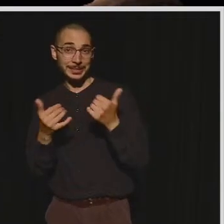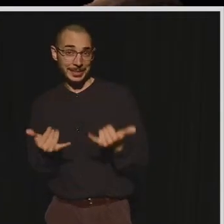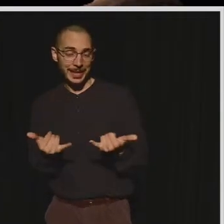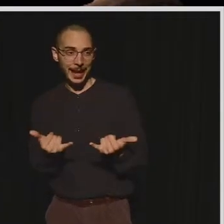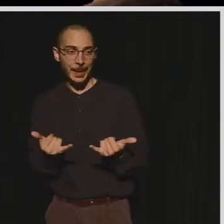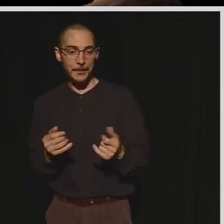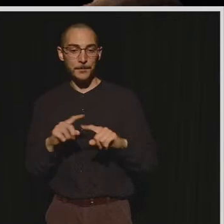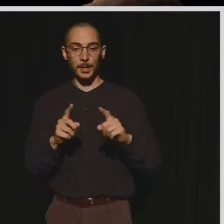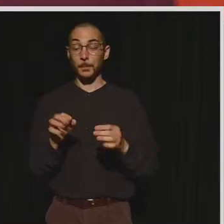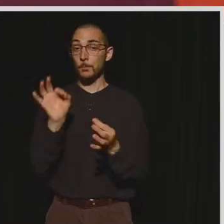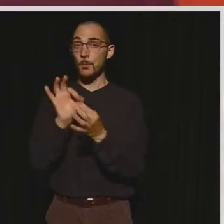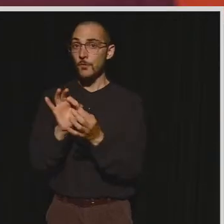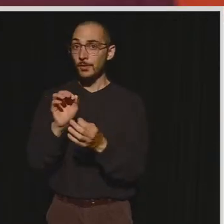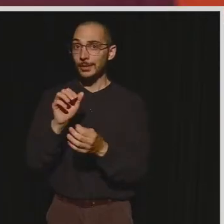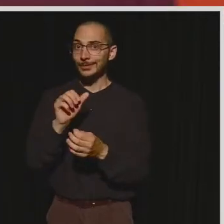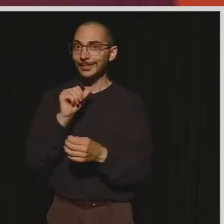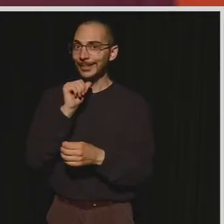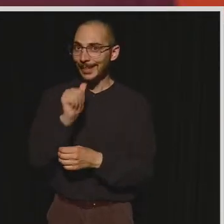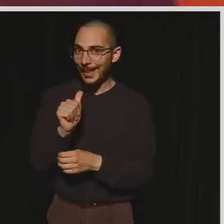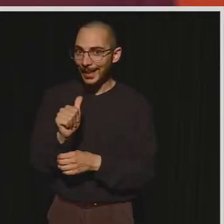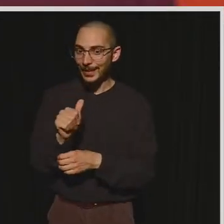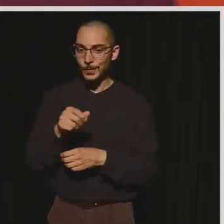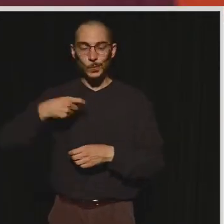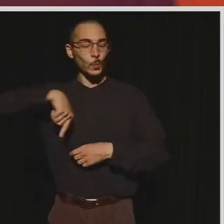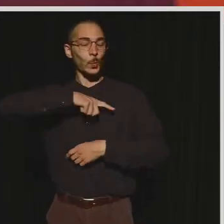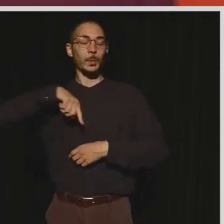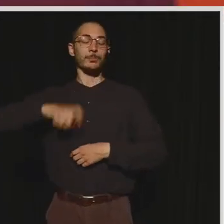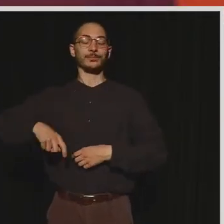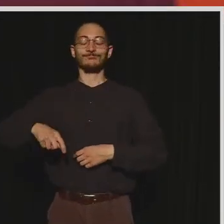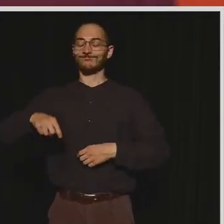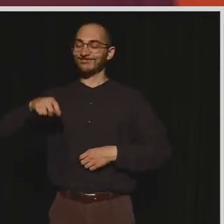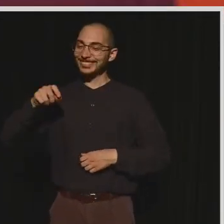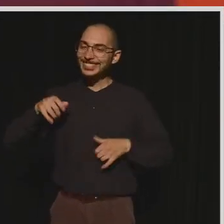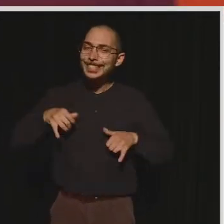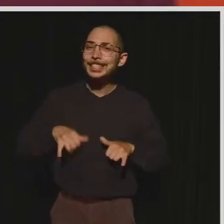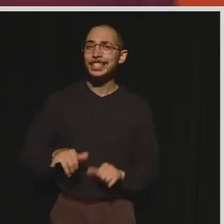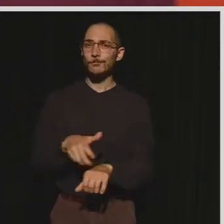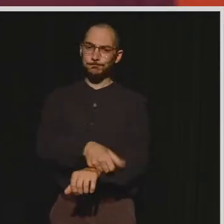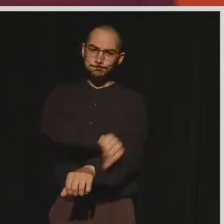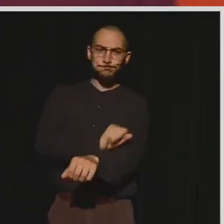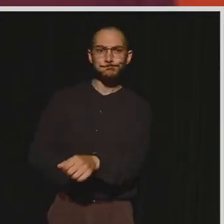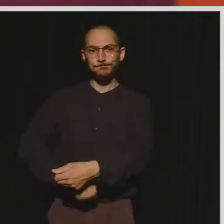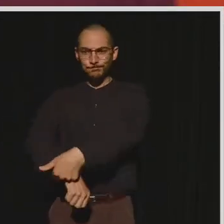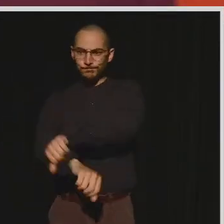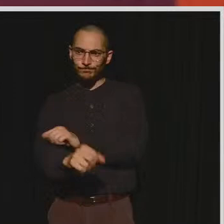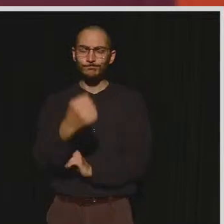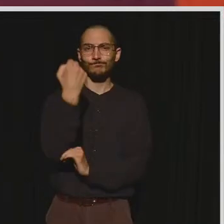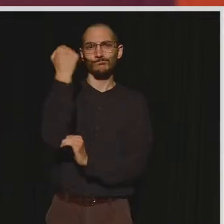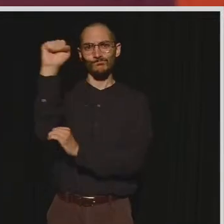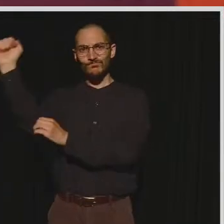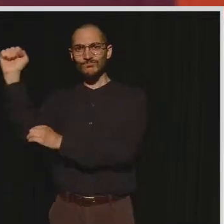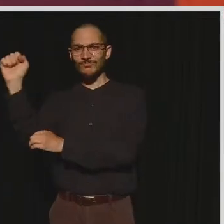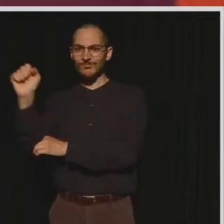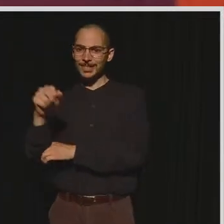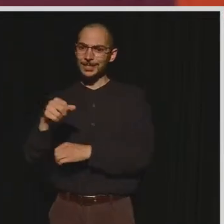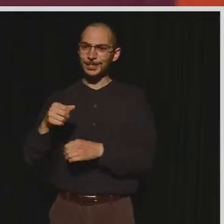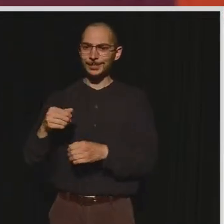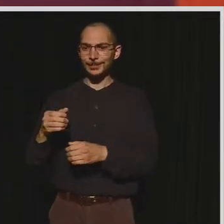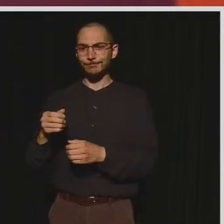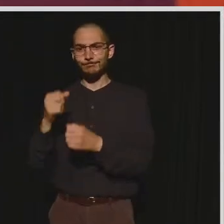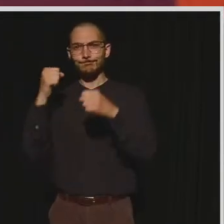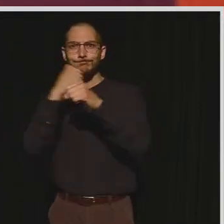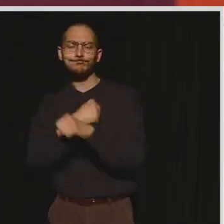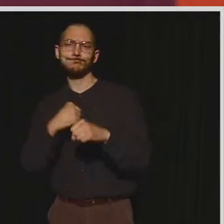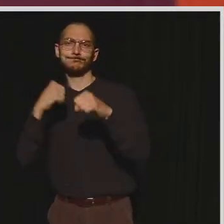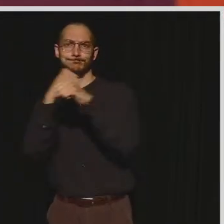did historically. And I really look forward to us continuing to take up that mantle and to really seizing